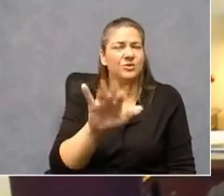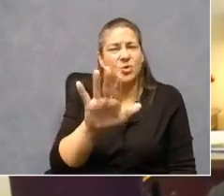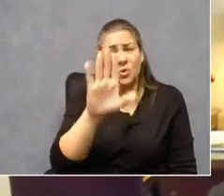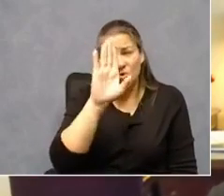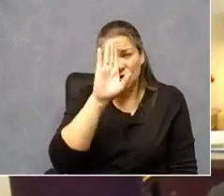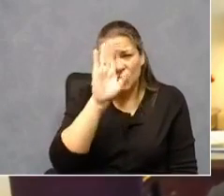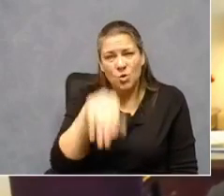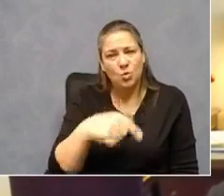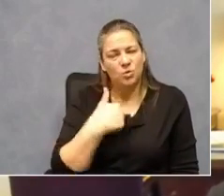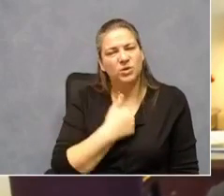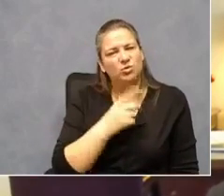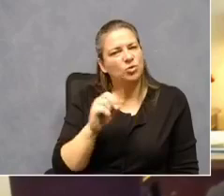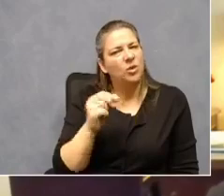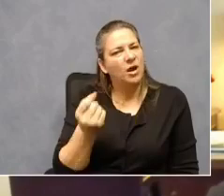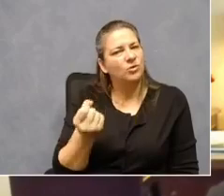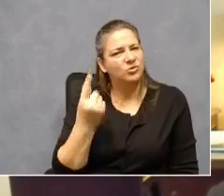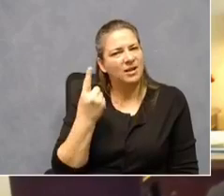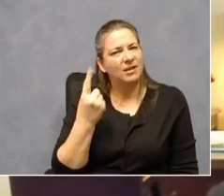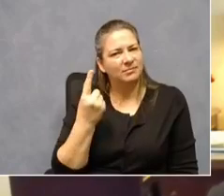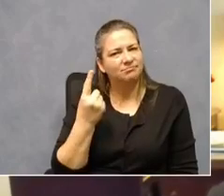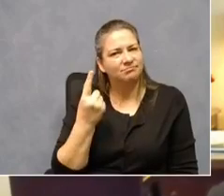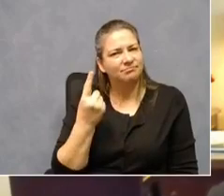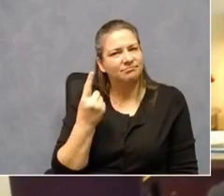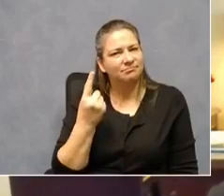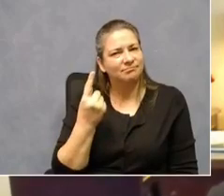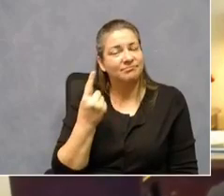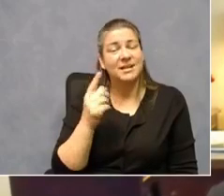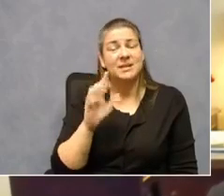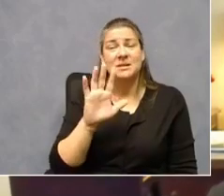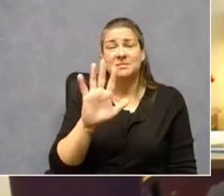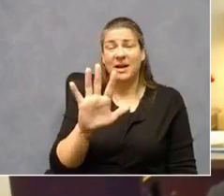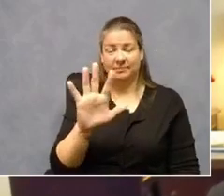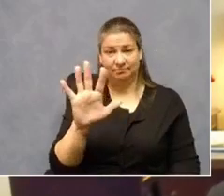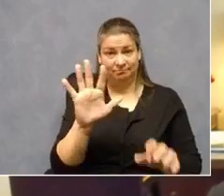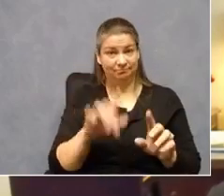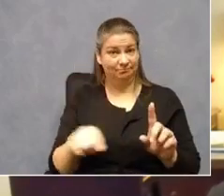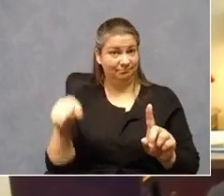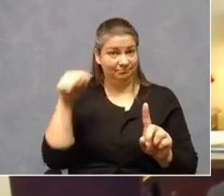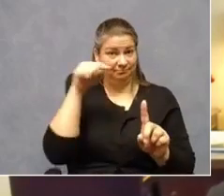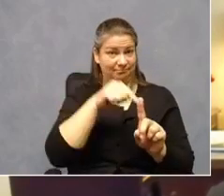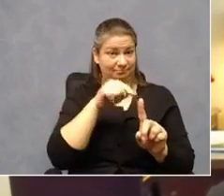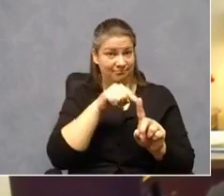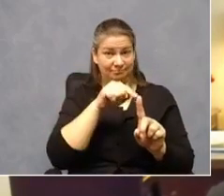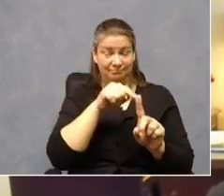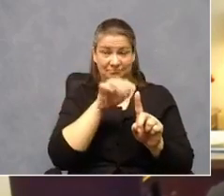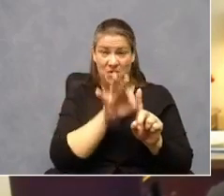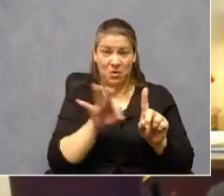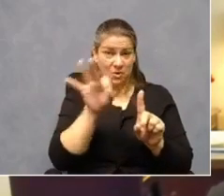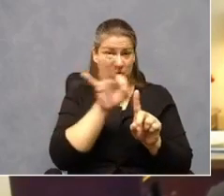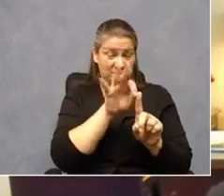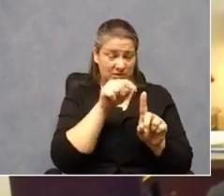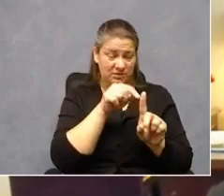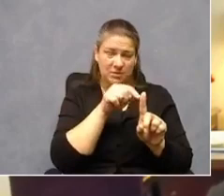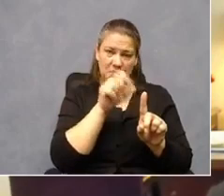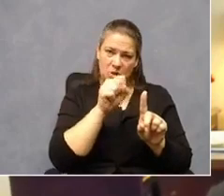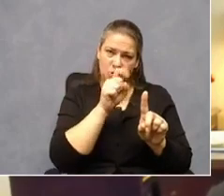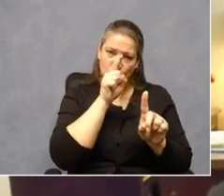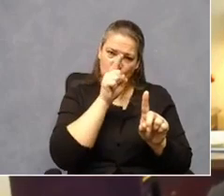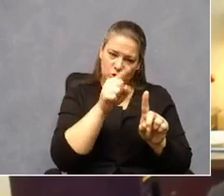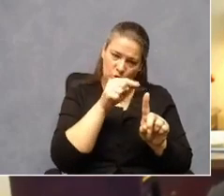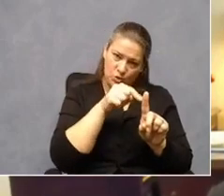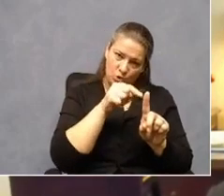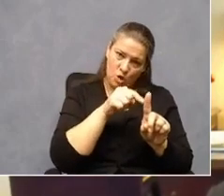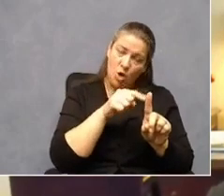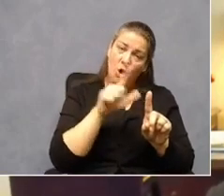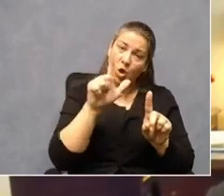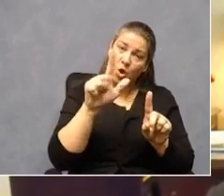understand. But the thing that we focus on is making sure that residents of long-term care